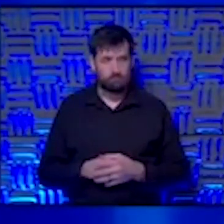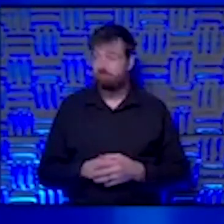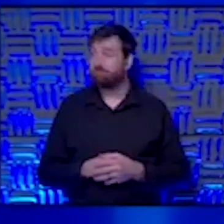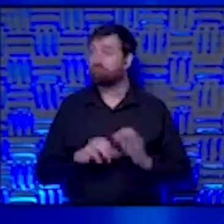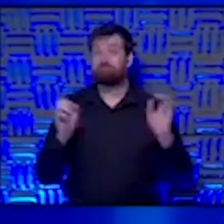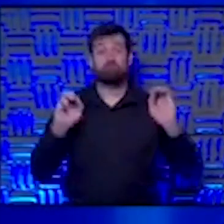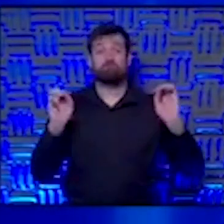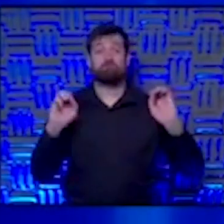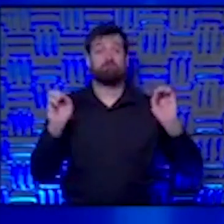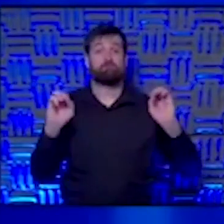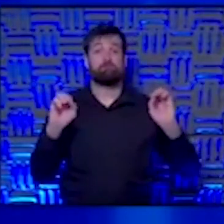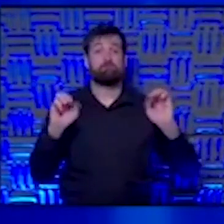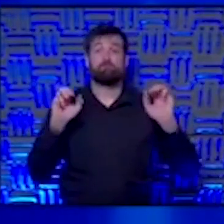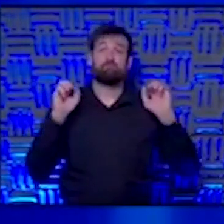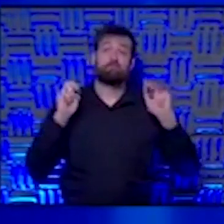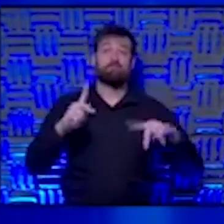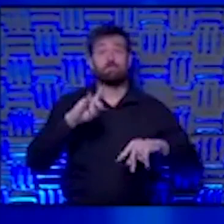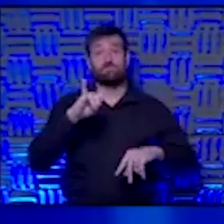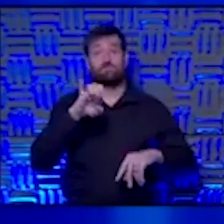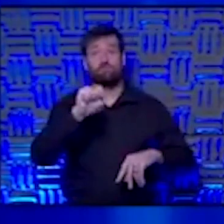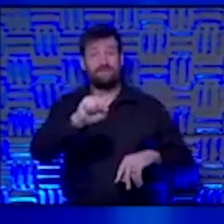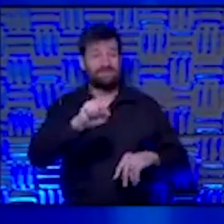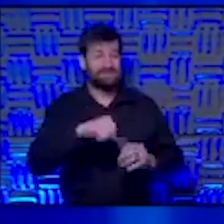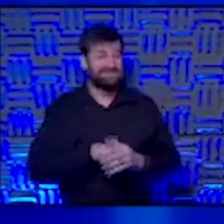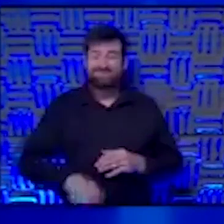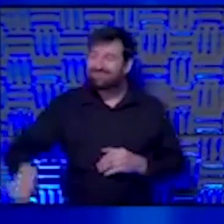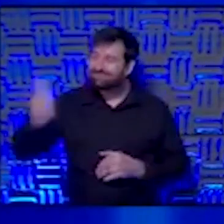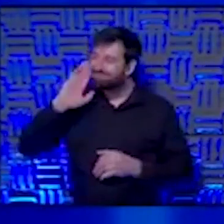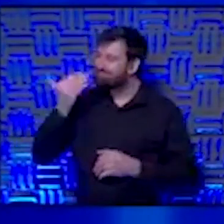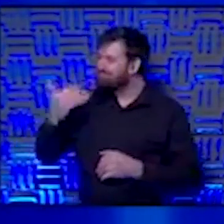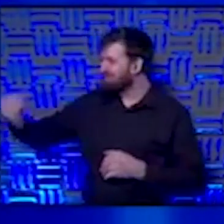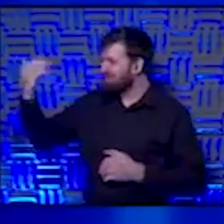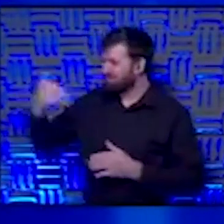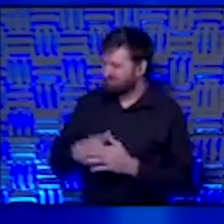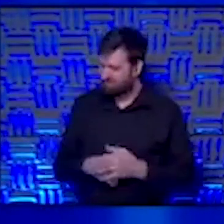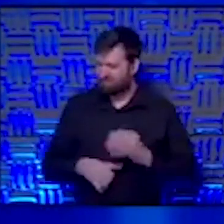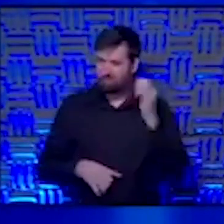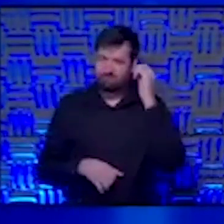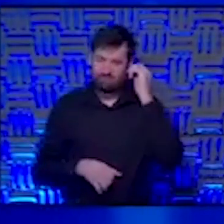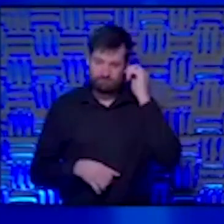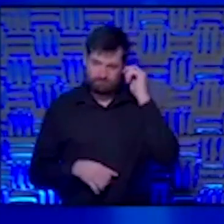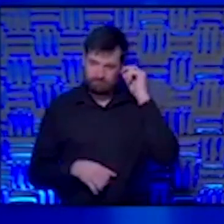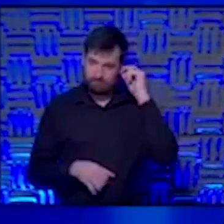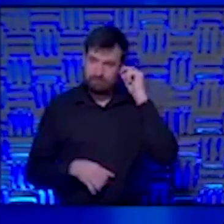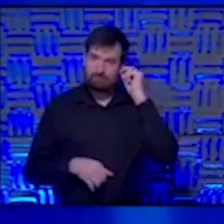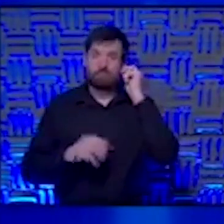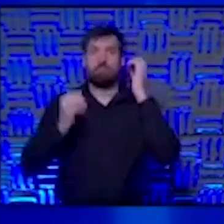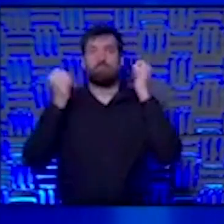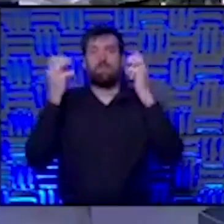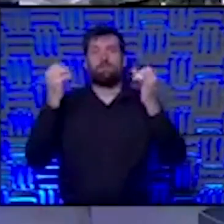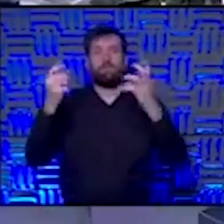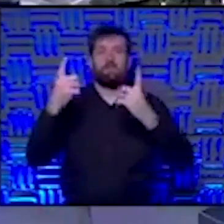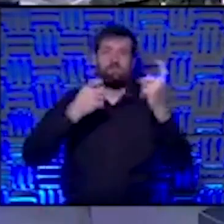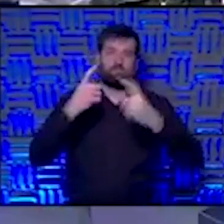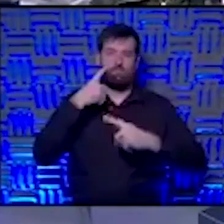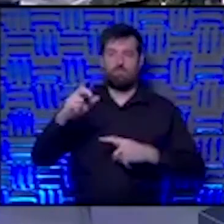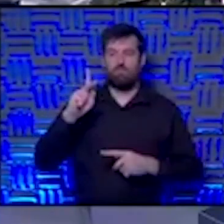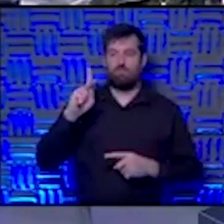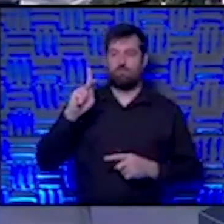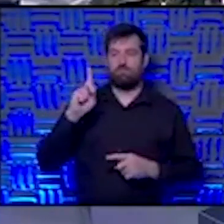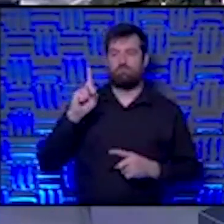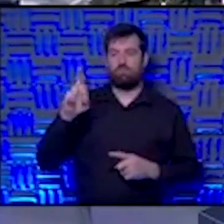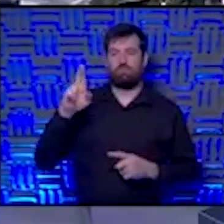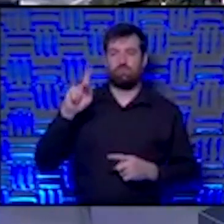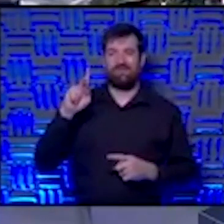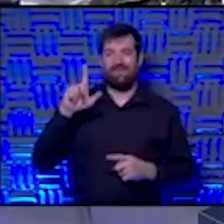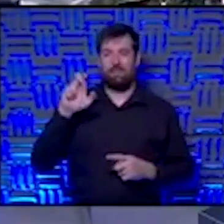Okay, I'm not hearing any. All right, Jess, you're up. Hi, good morning. Okay, so lots of questions for Dr. Calendar Rich today. So Donna and Barbara both